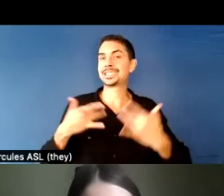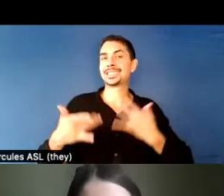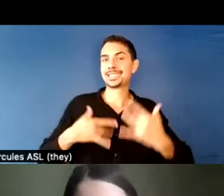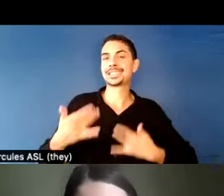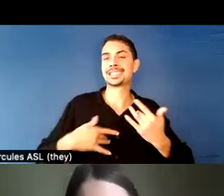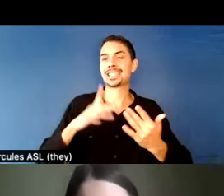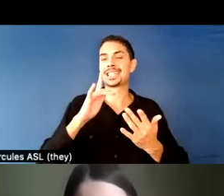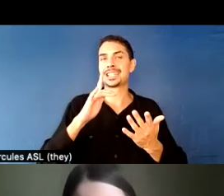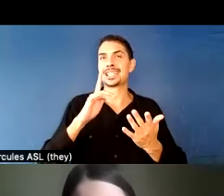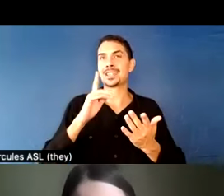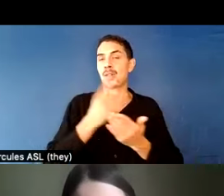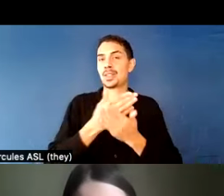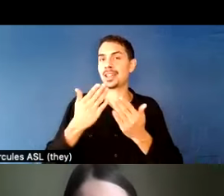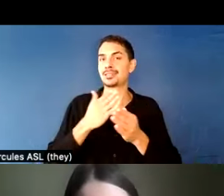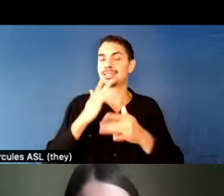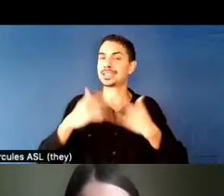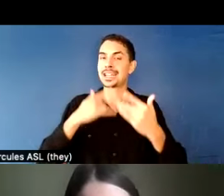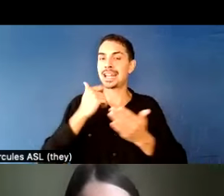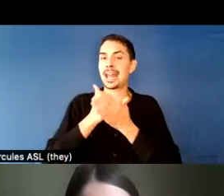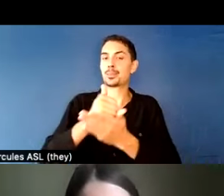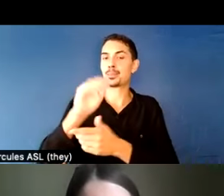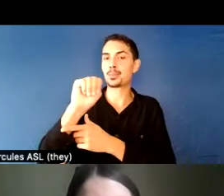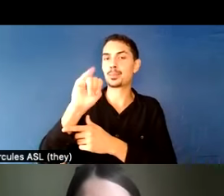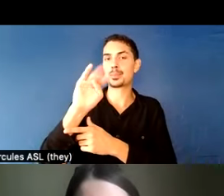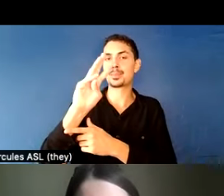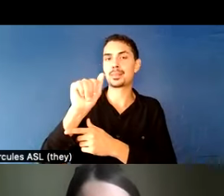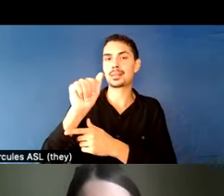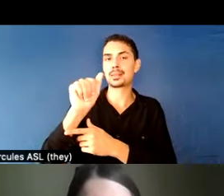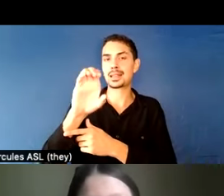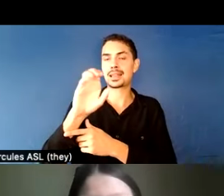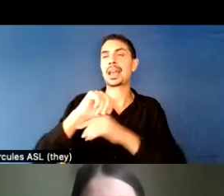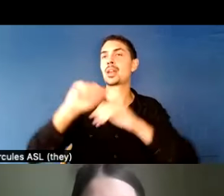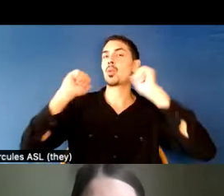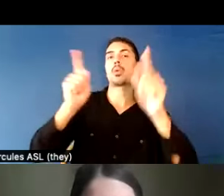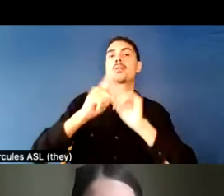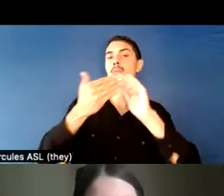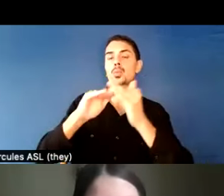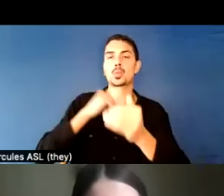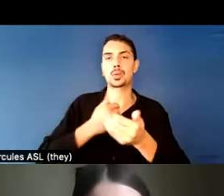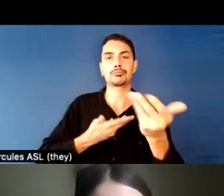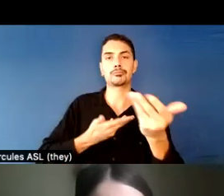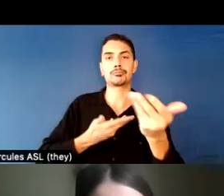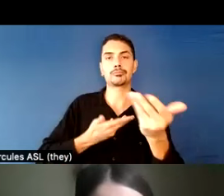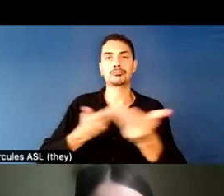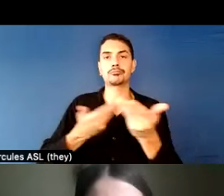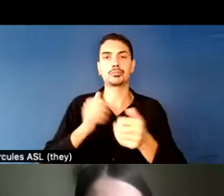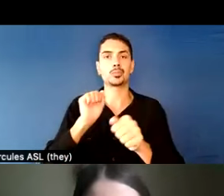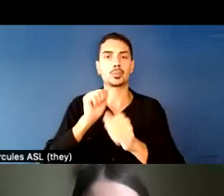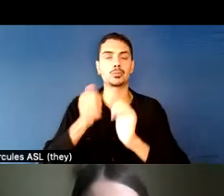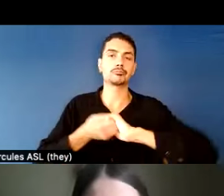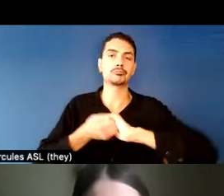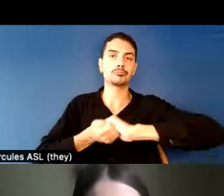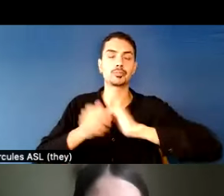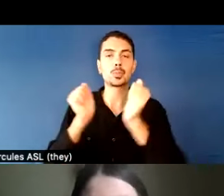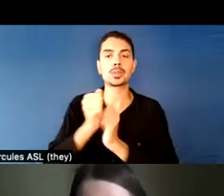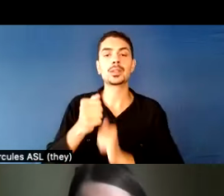But one thing that I've been really excited about is really helping MIWSAC and all the communities that we work with rethinking